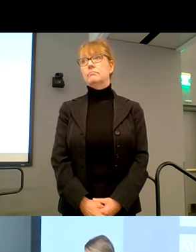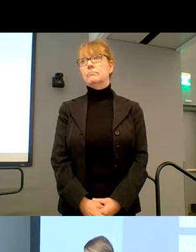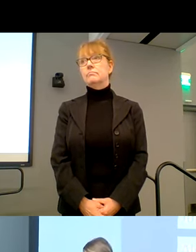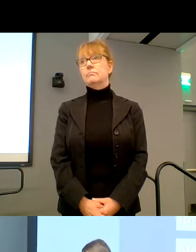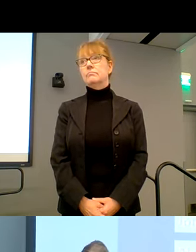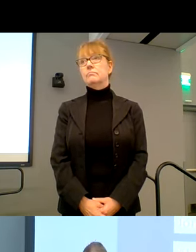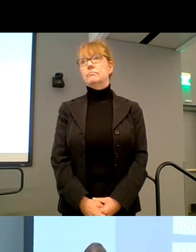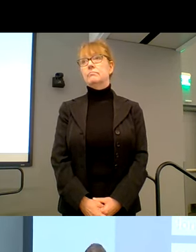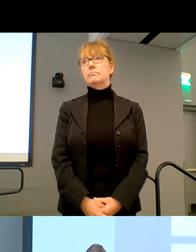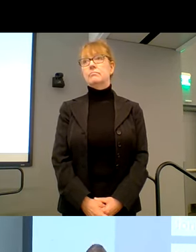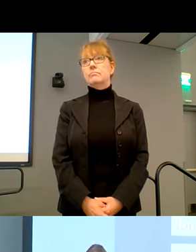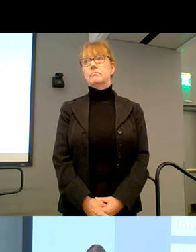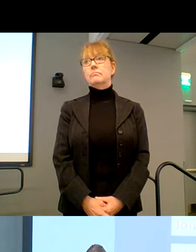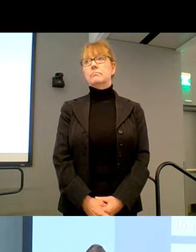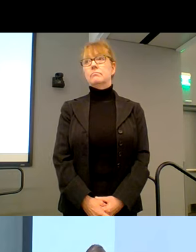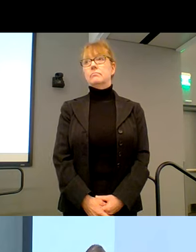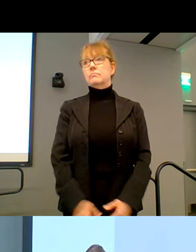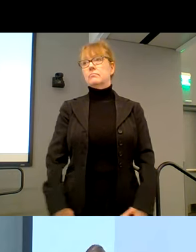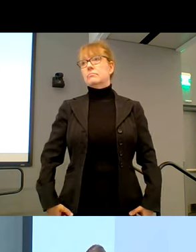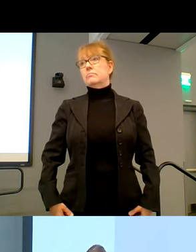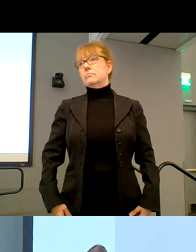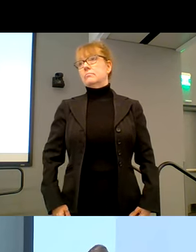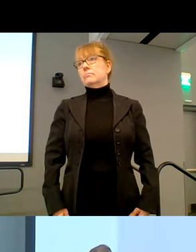Thank you.